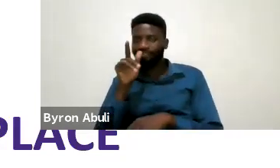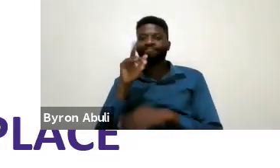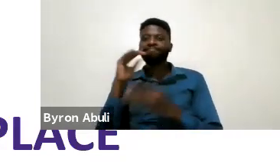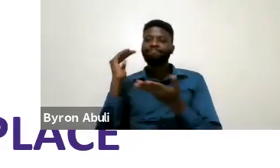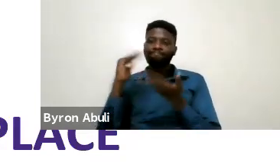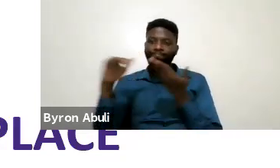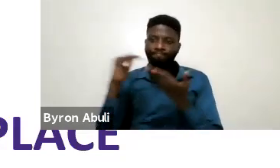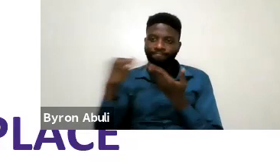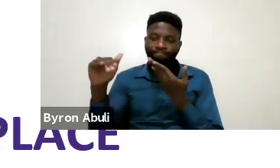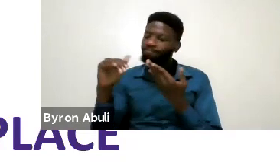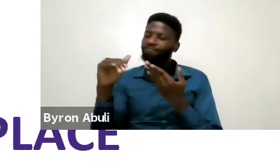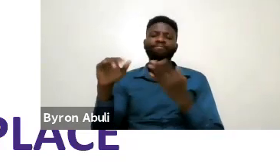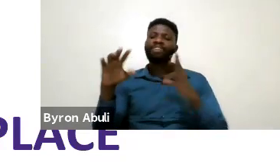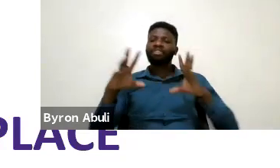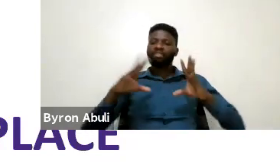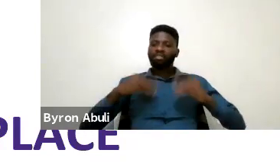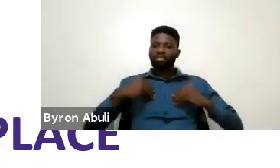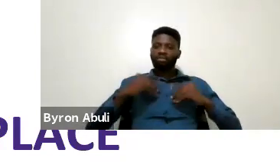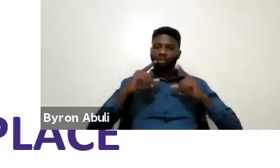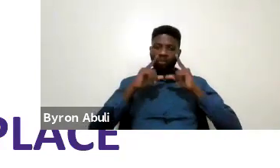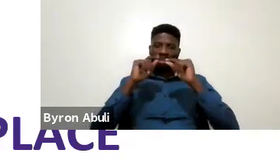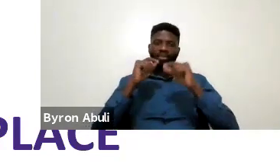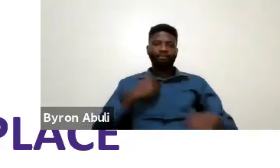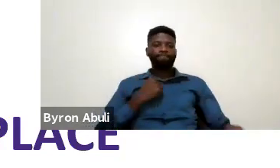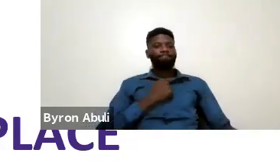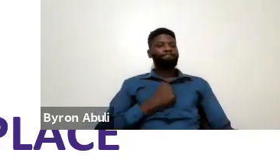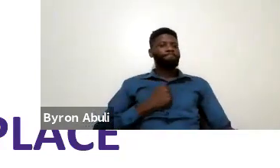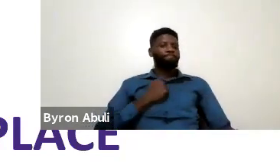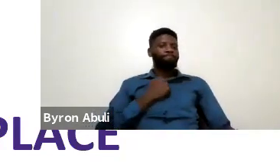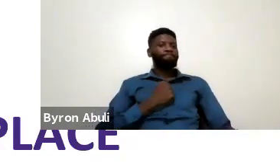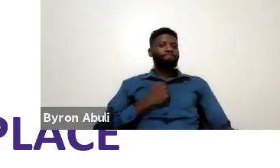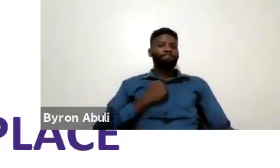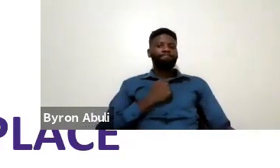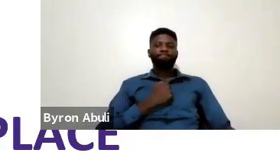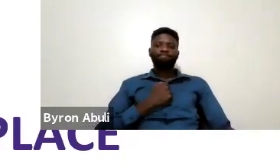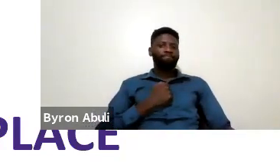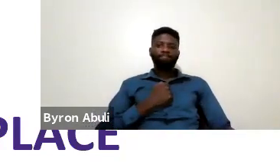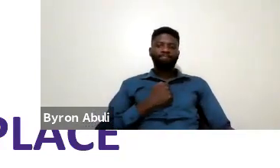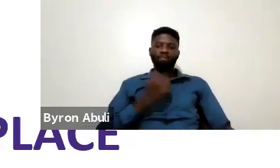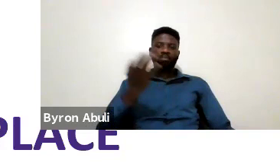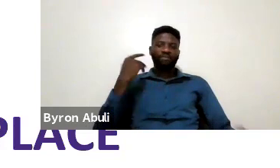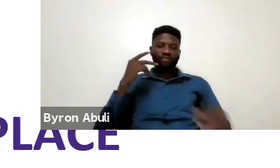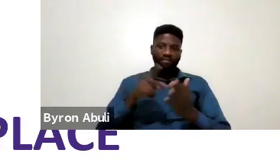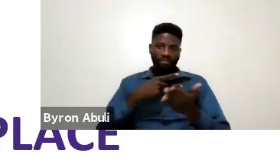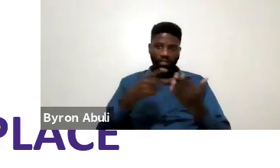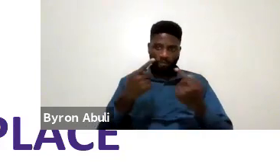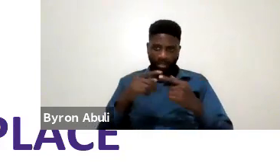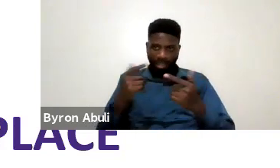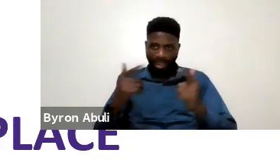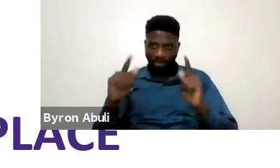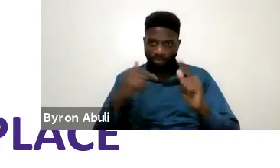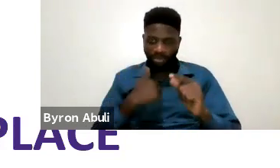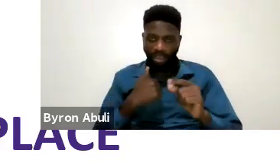Just be vulnerable and say, I'm sorry I was not able to do this, but allow me to be able to deliver it at this time.